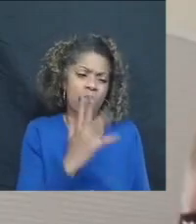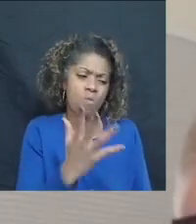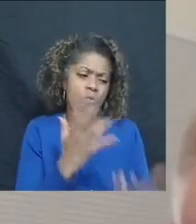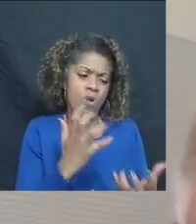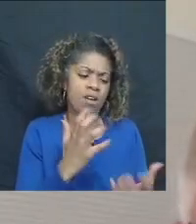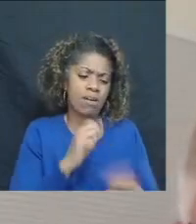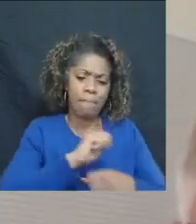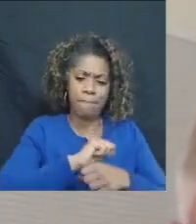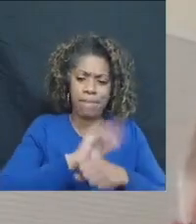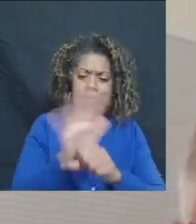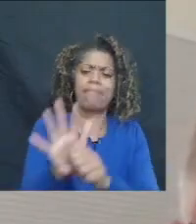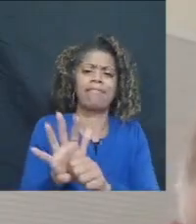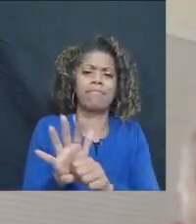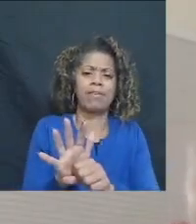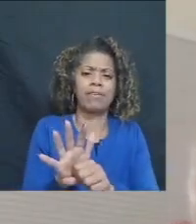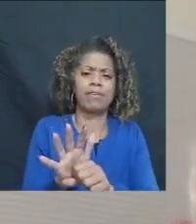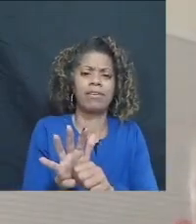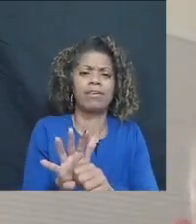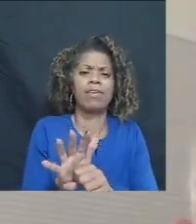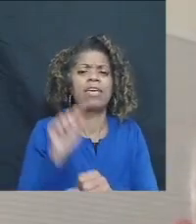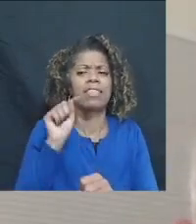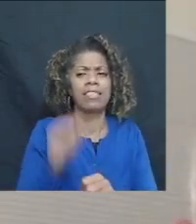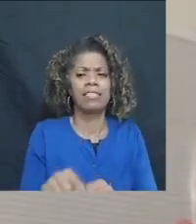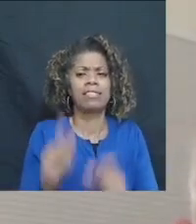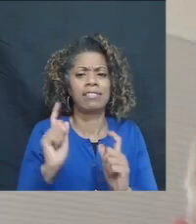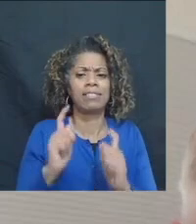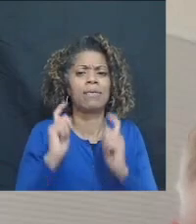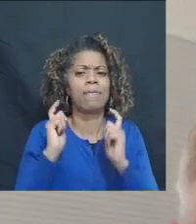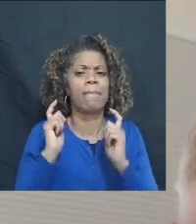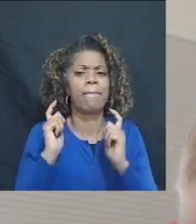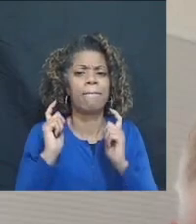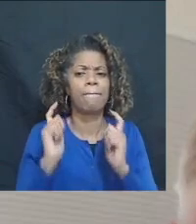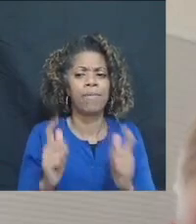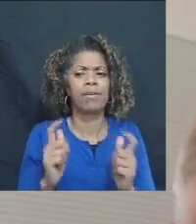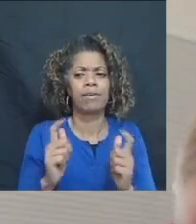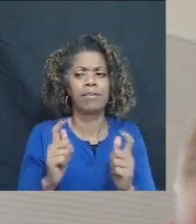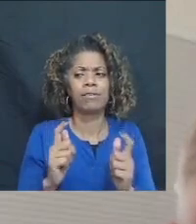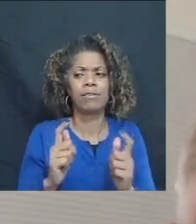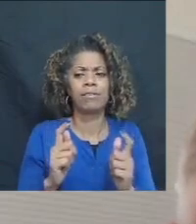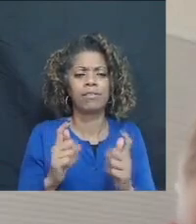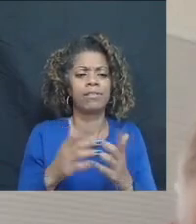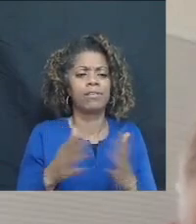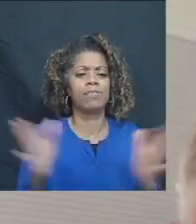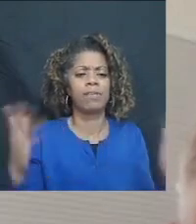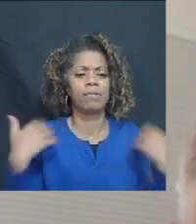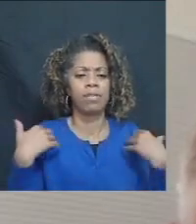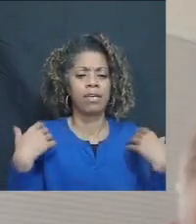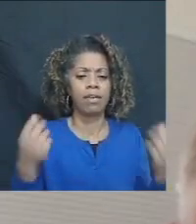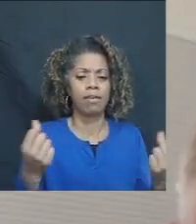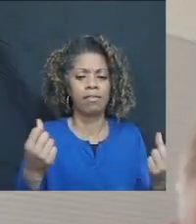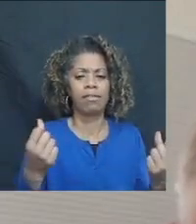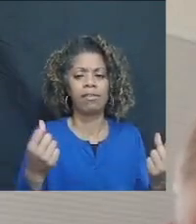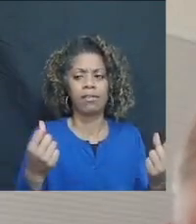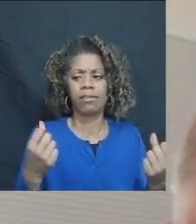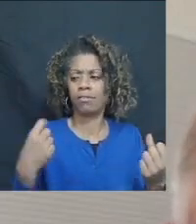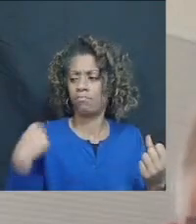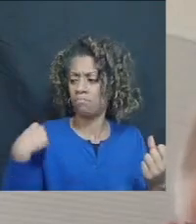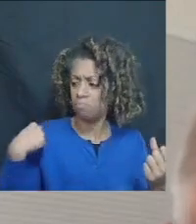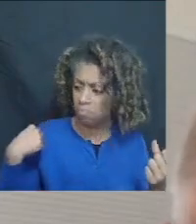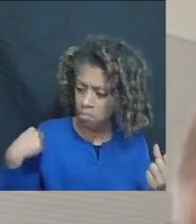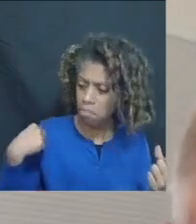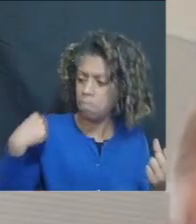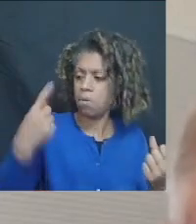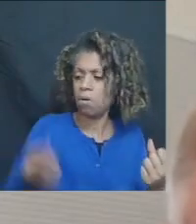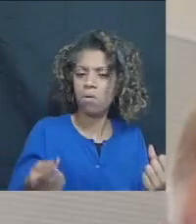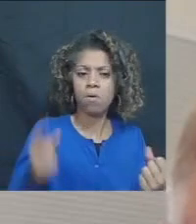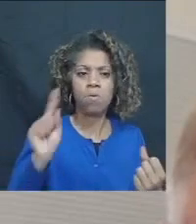health crisis that we've really seen in 100 years. But the good news is donors really responded.